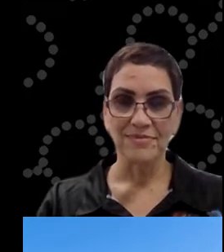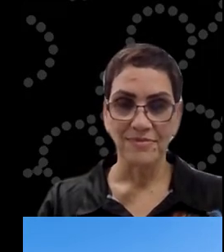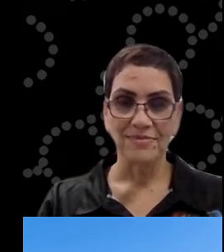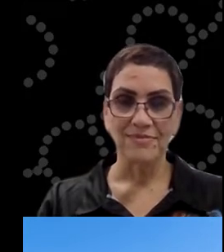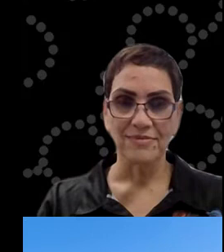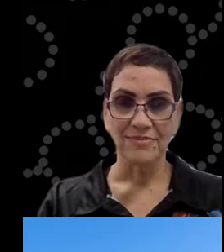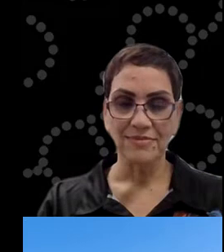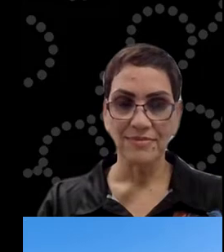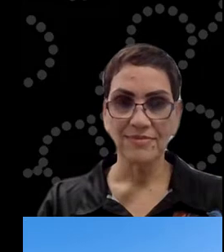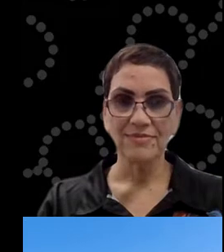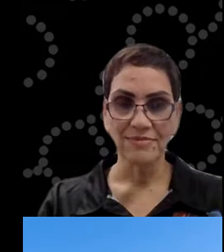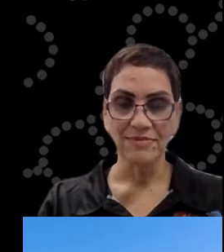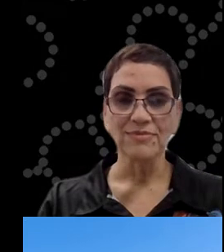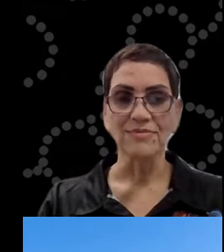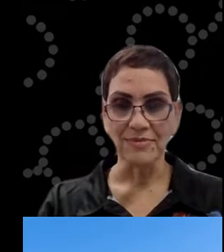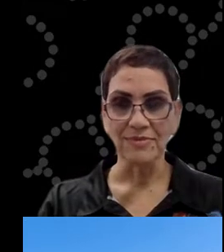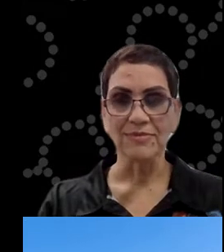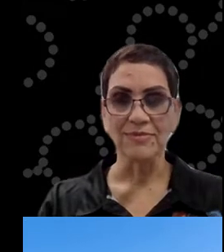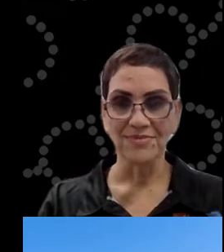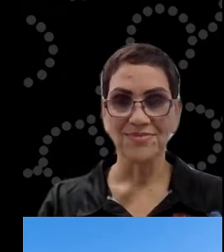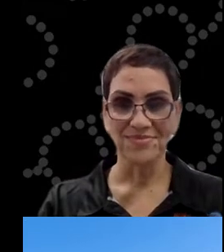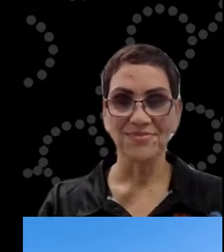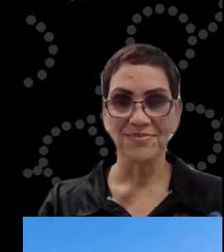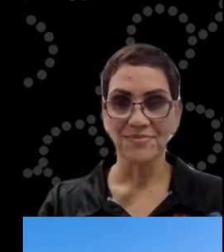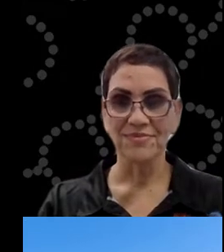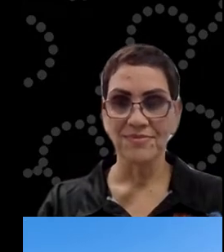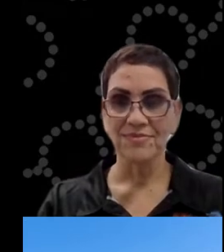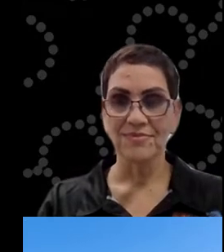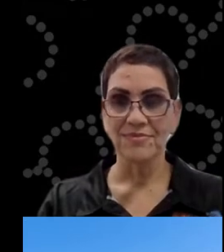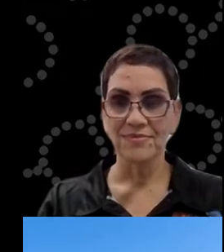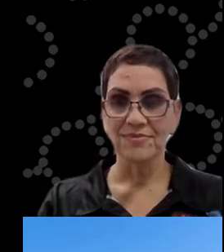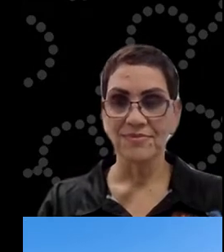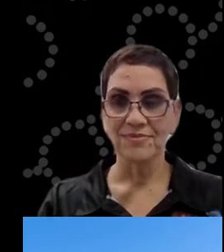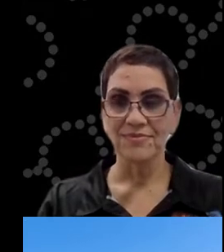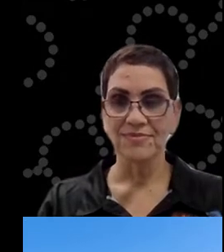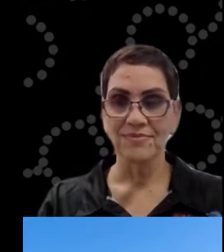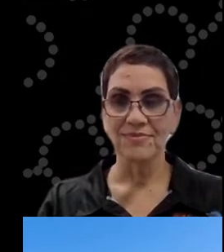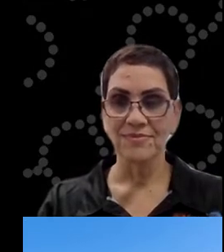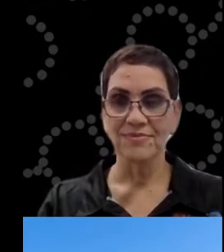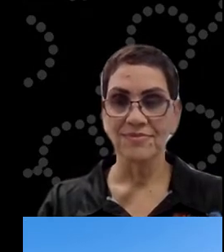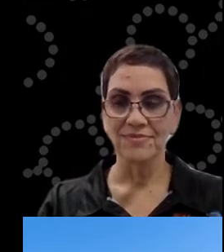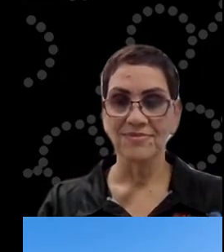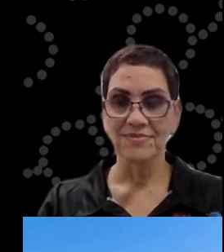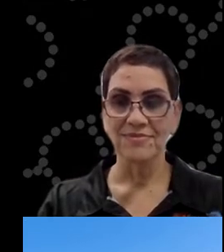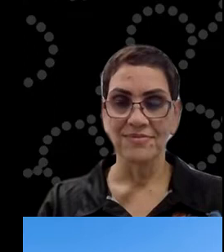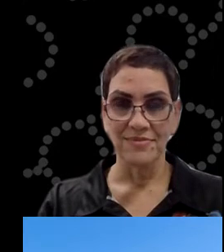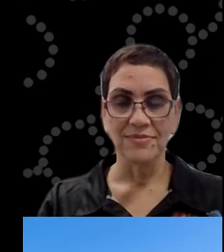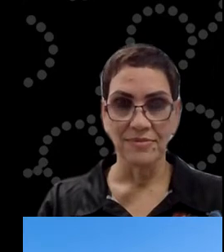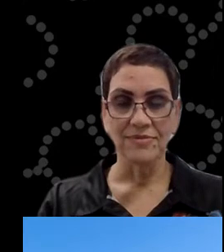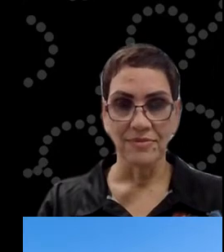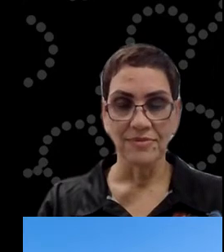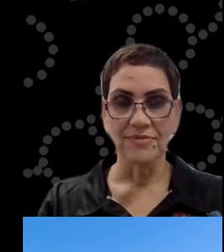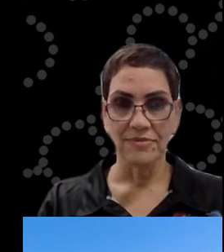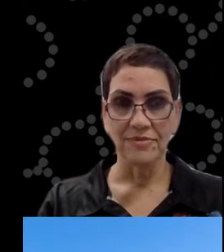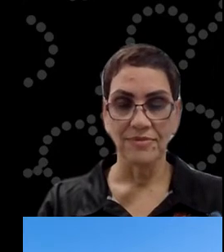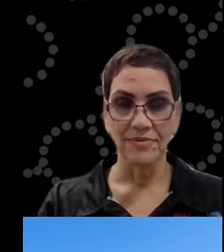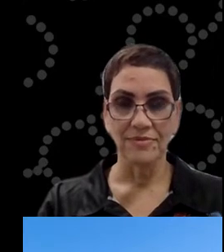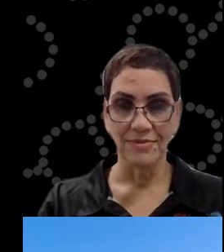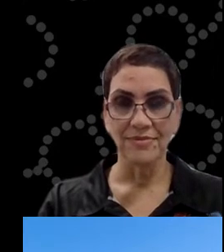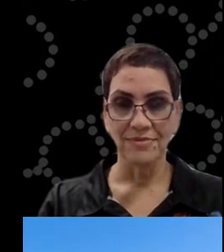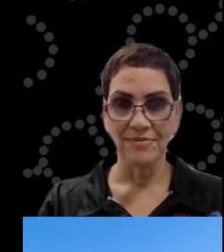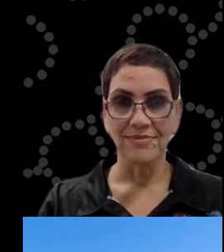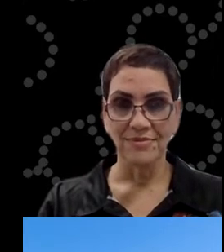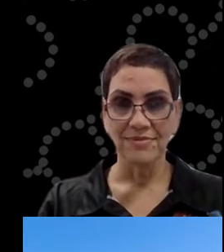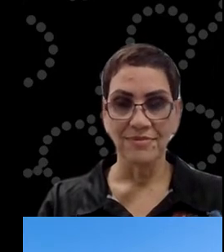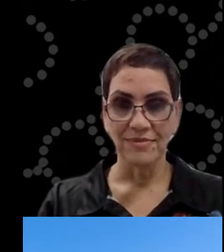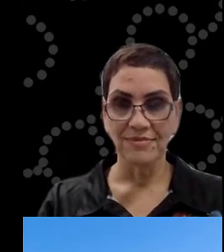building a research culture. Our next grand rounds will be held on the 18th of May, and our next Enrolled Nurse Forum will be held